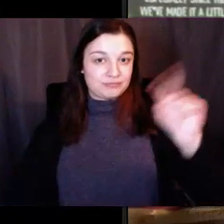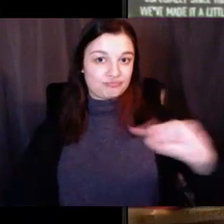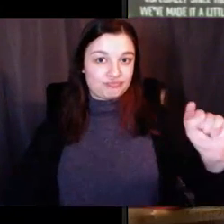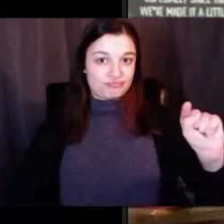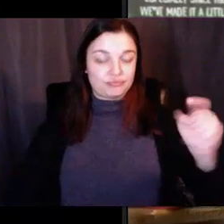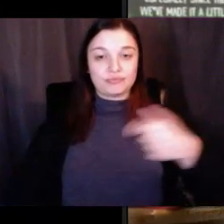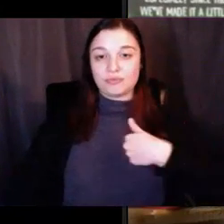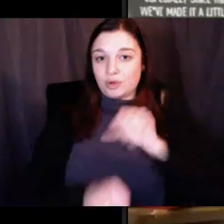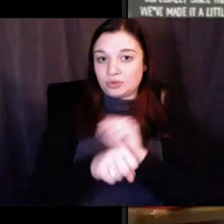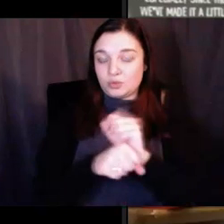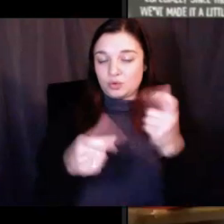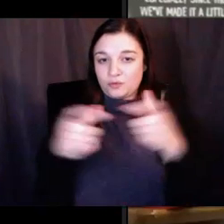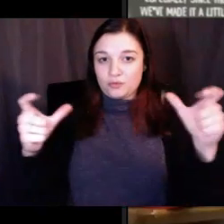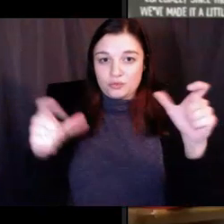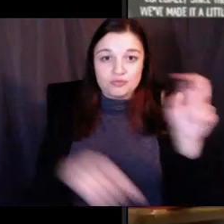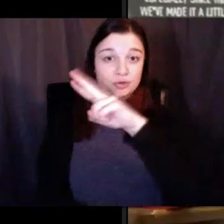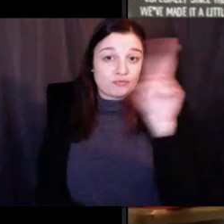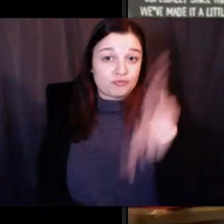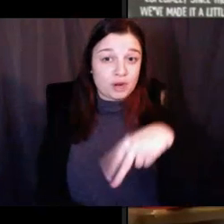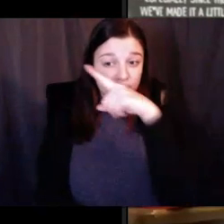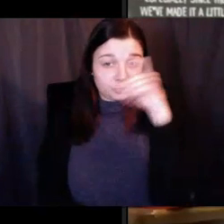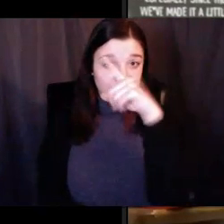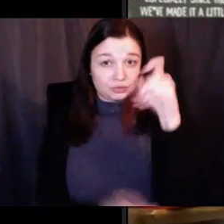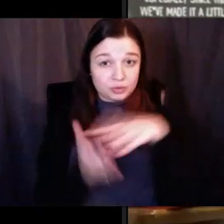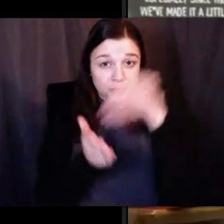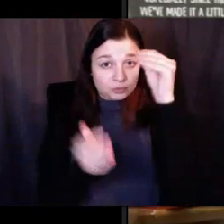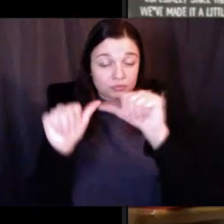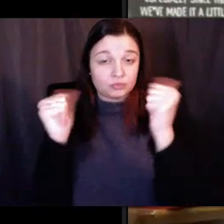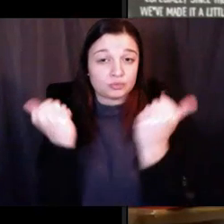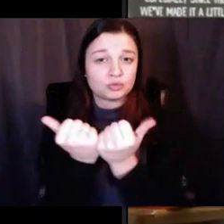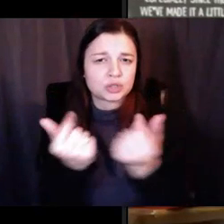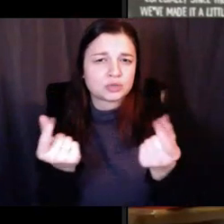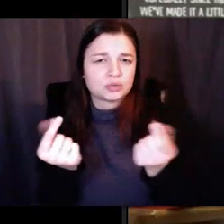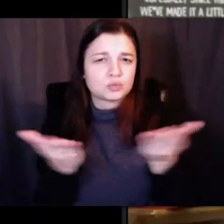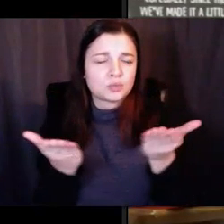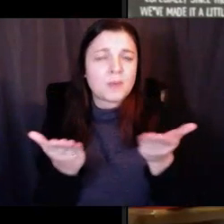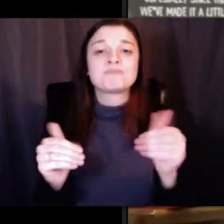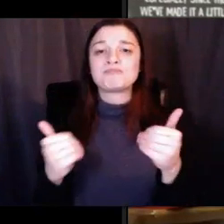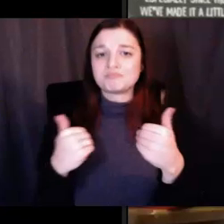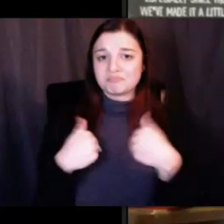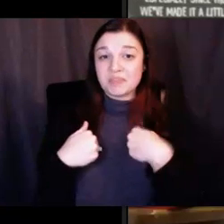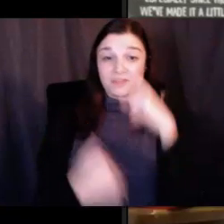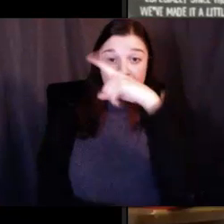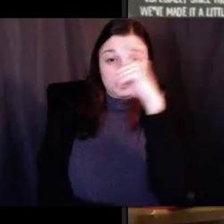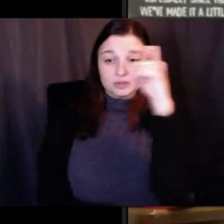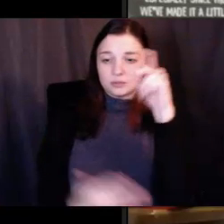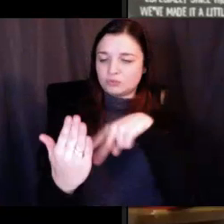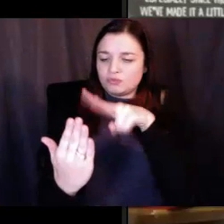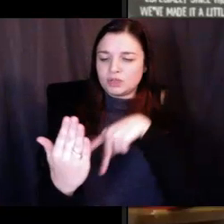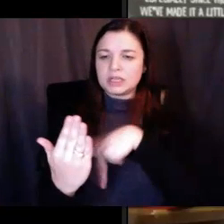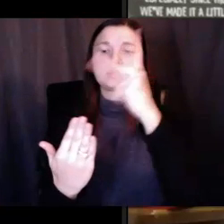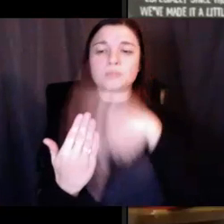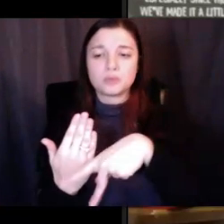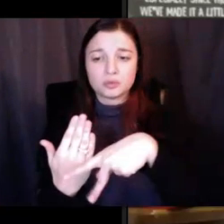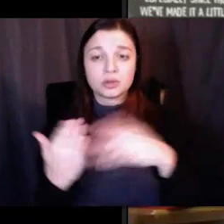Hi, my name's Luis Perez, and I'm with the Greater Rochester Summer Learning Association. We provide a summer leap program to help kids keep learning during the